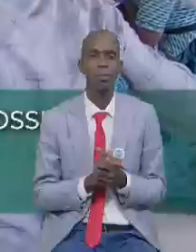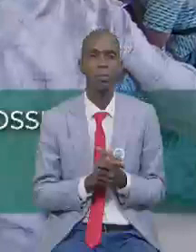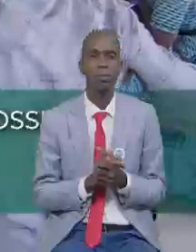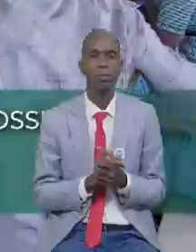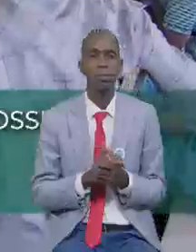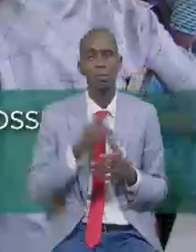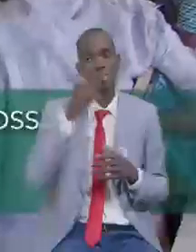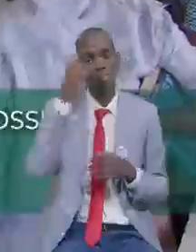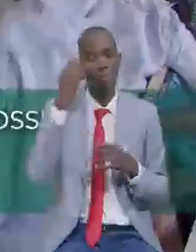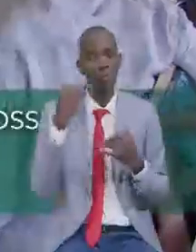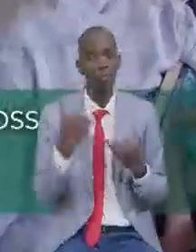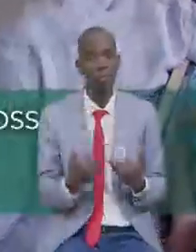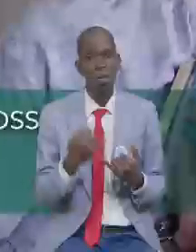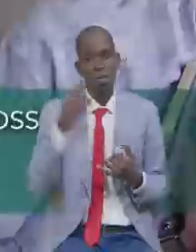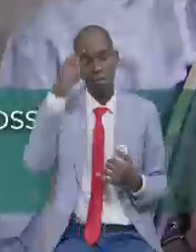now,